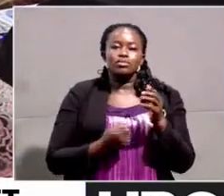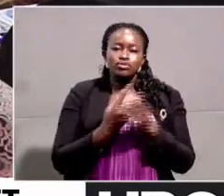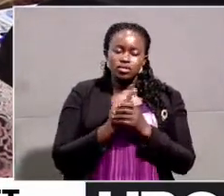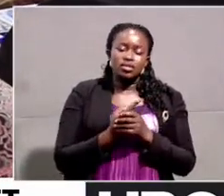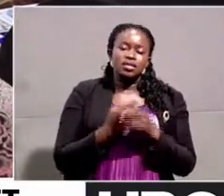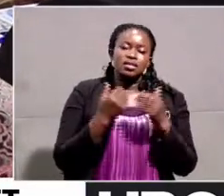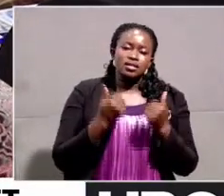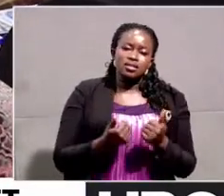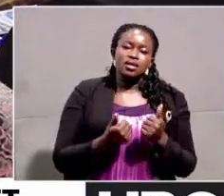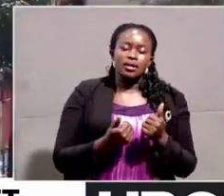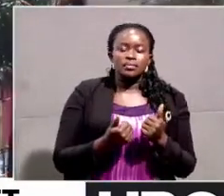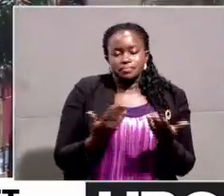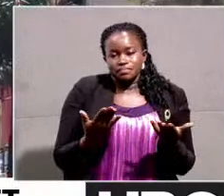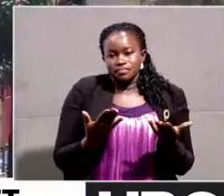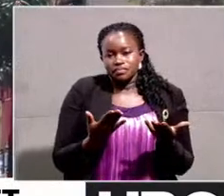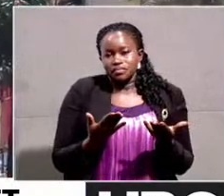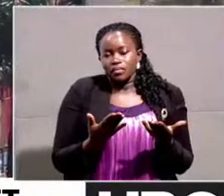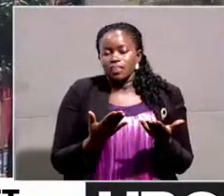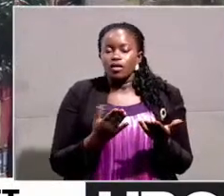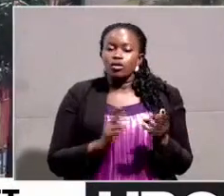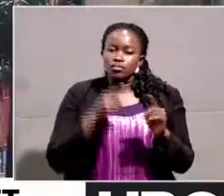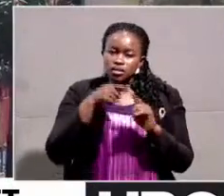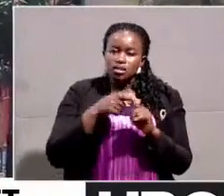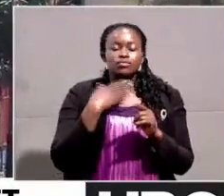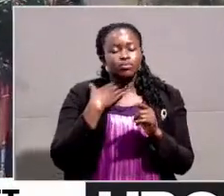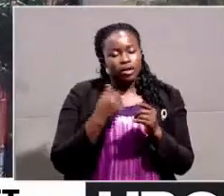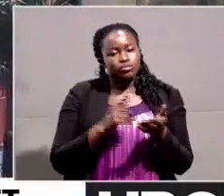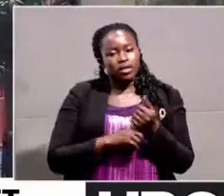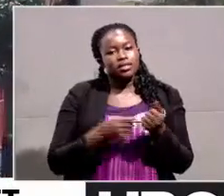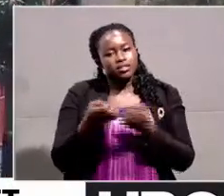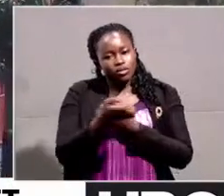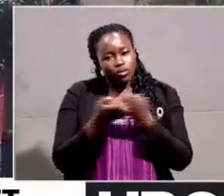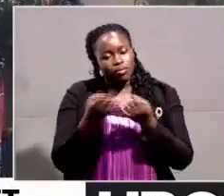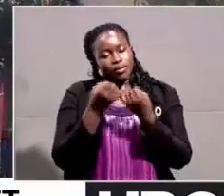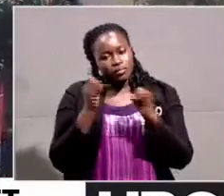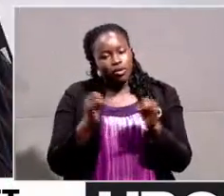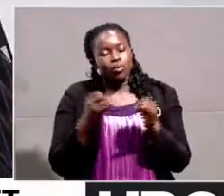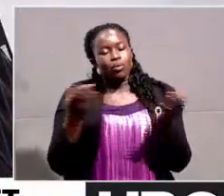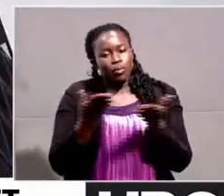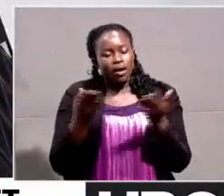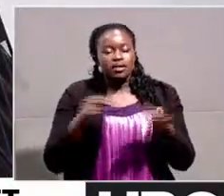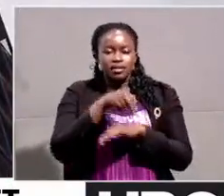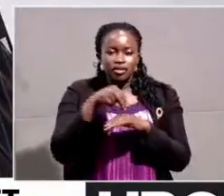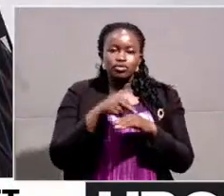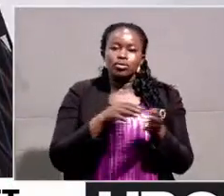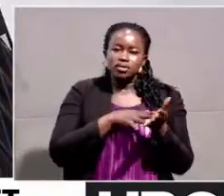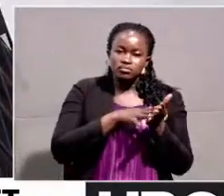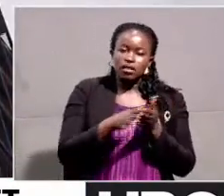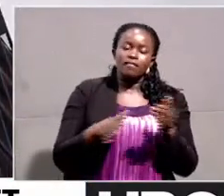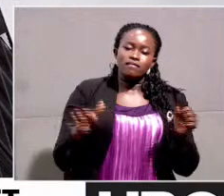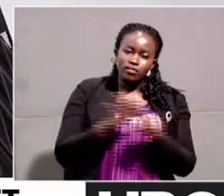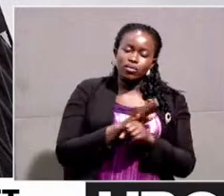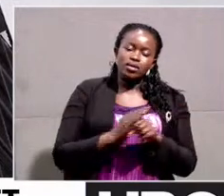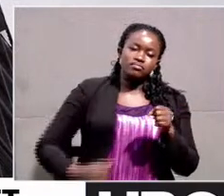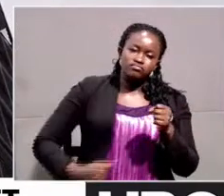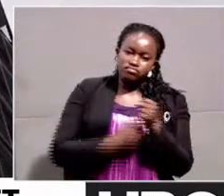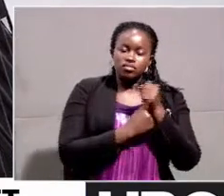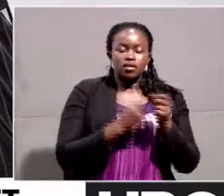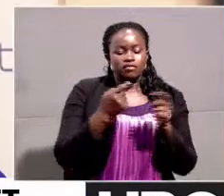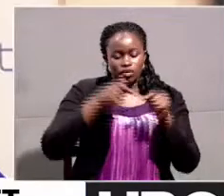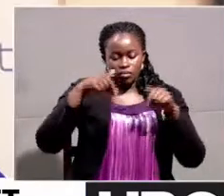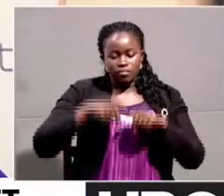ultimate national aspiration is to attain economic independence where the national expenditure is fully funded